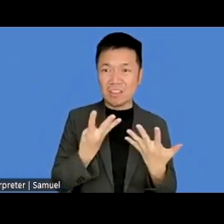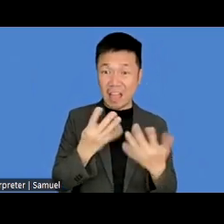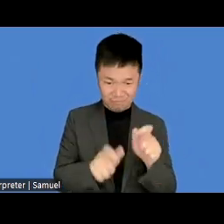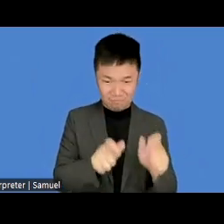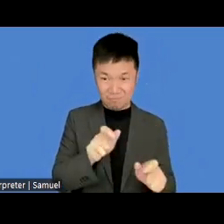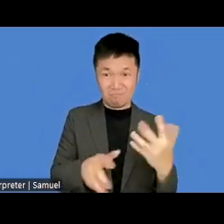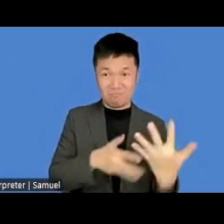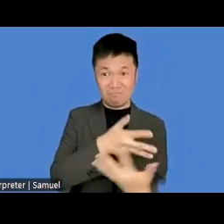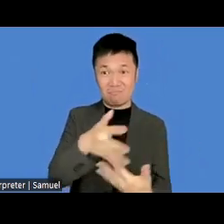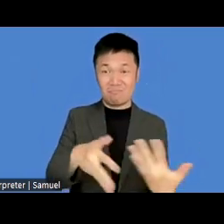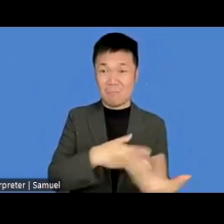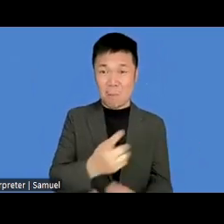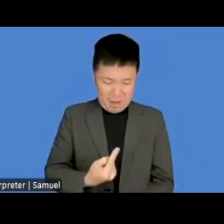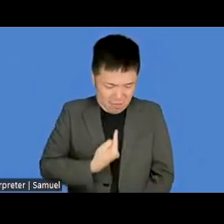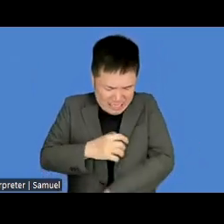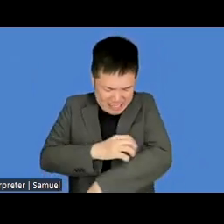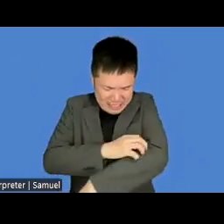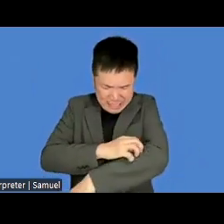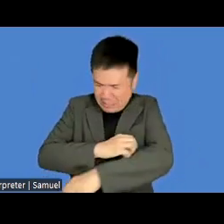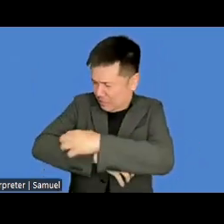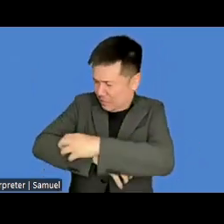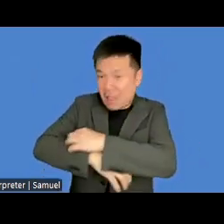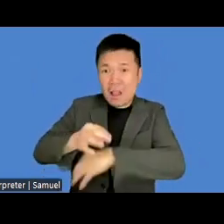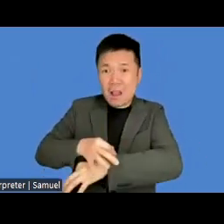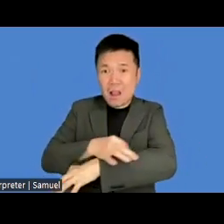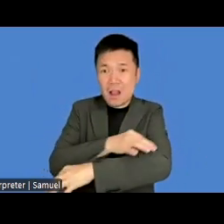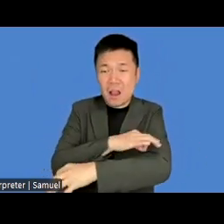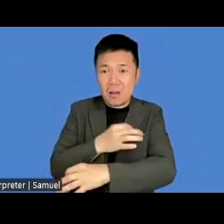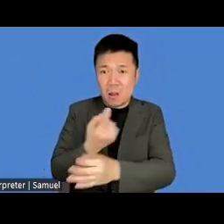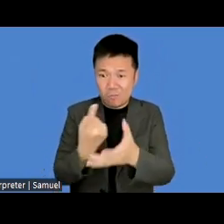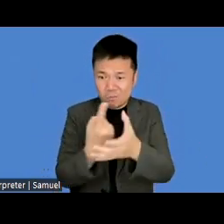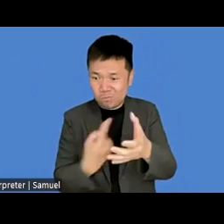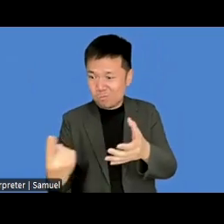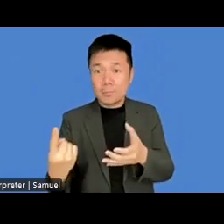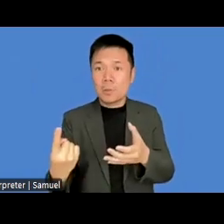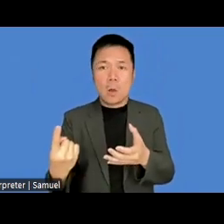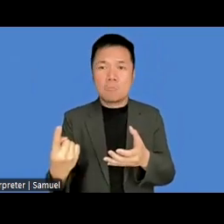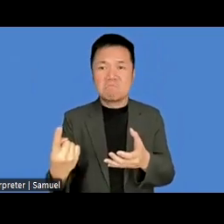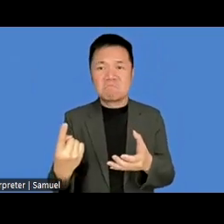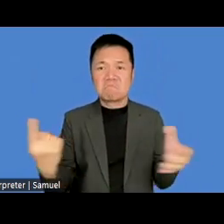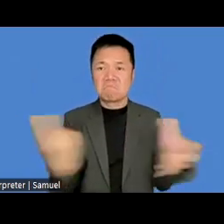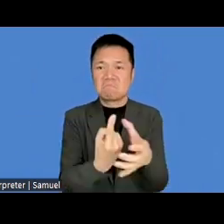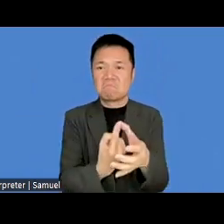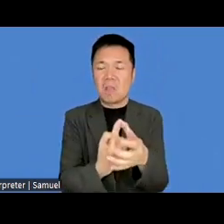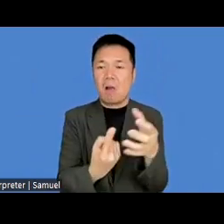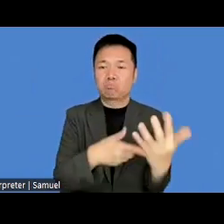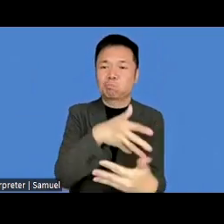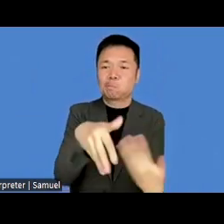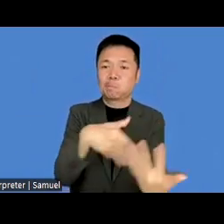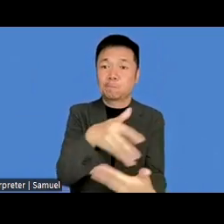measures to give her safety or the rest of the people with disabilities of this